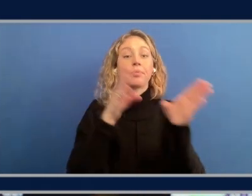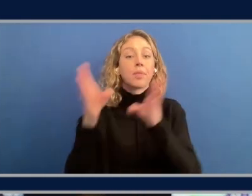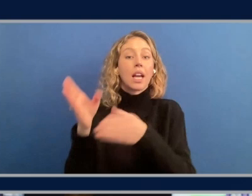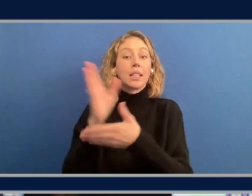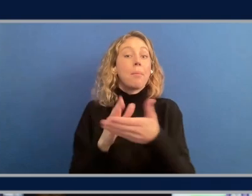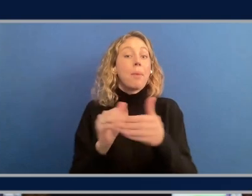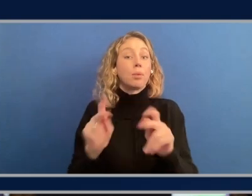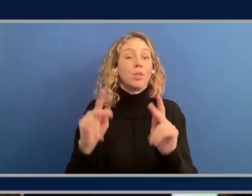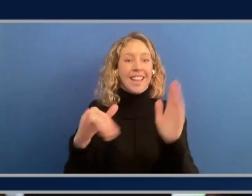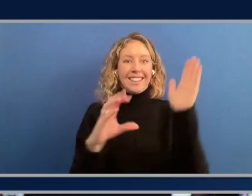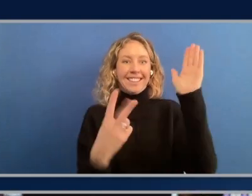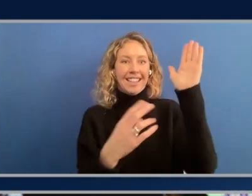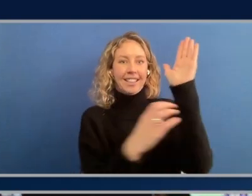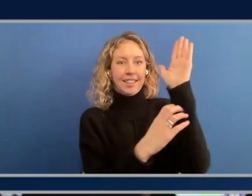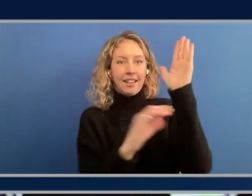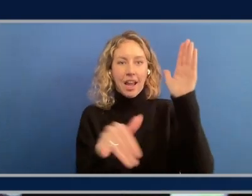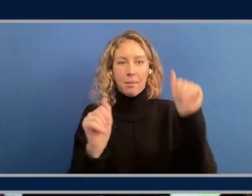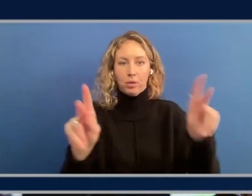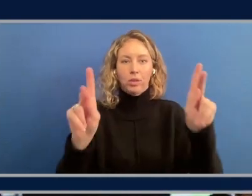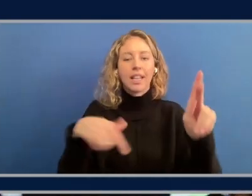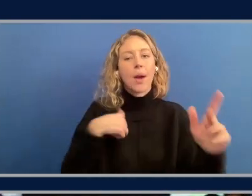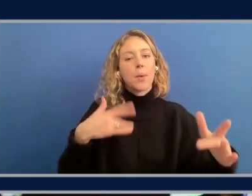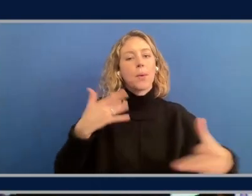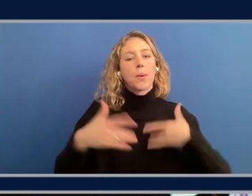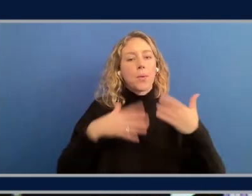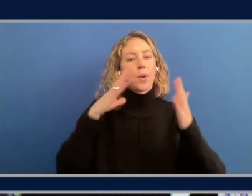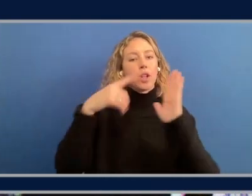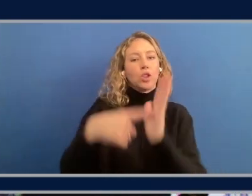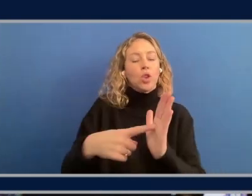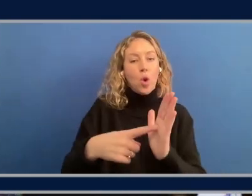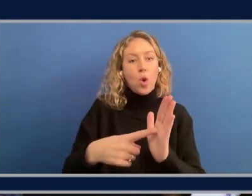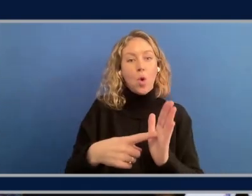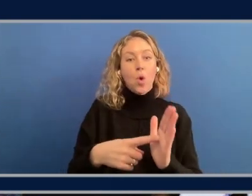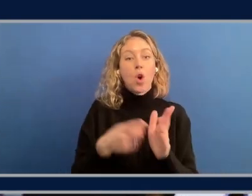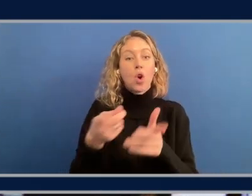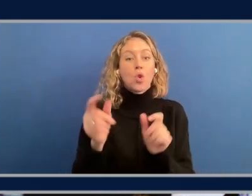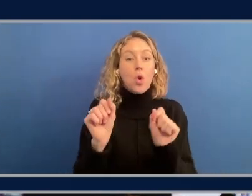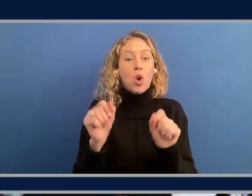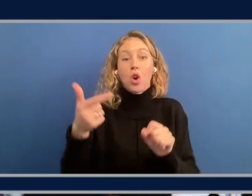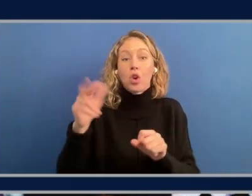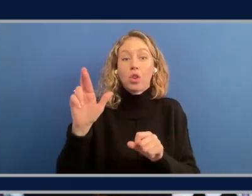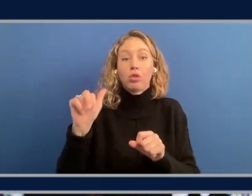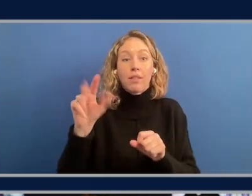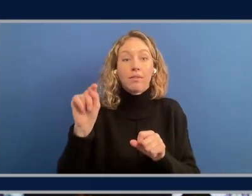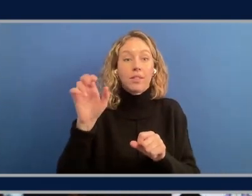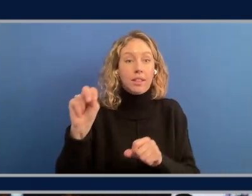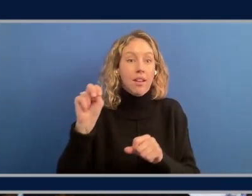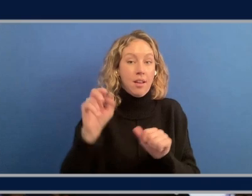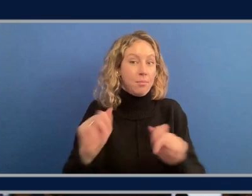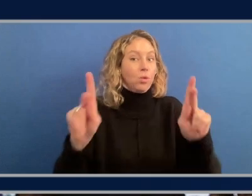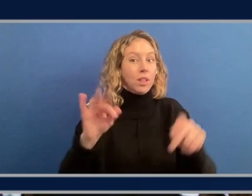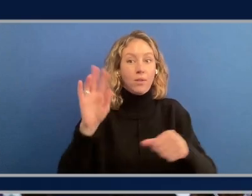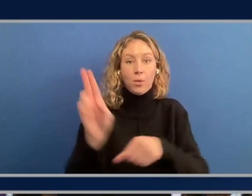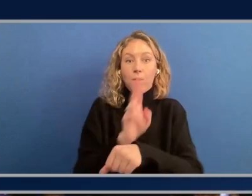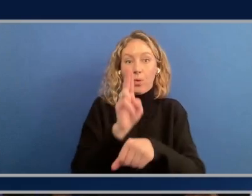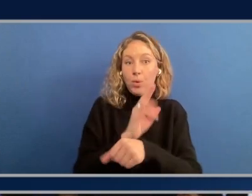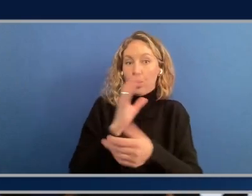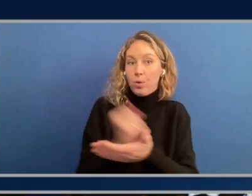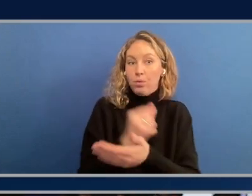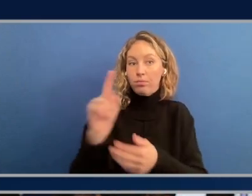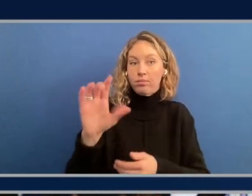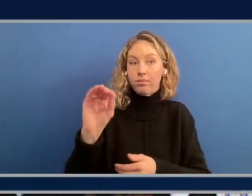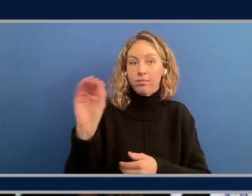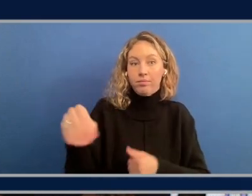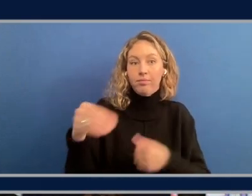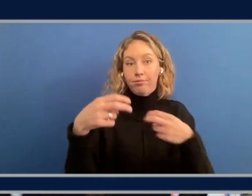So this is the exciting part. This is actually showcasing what is your Graviton opportunity if you migrate over to Graviton. So